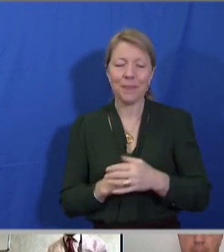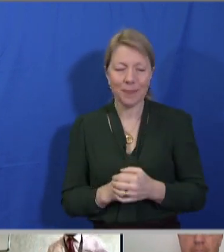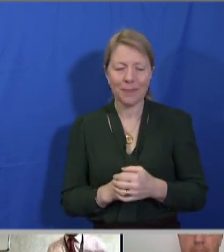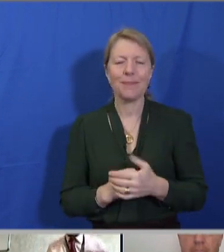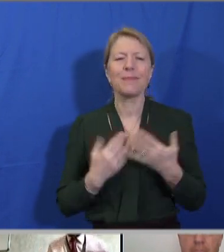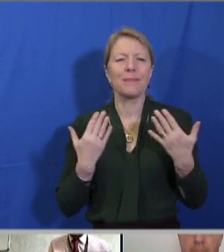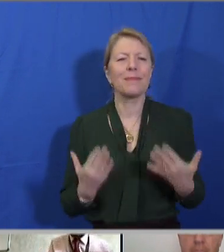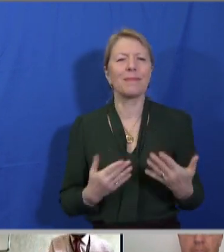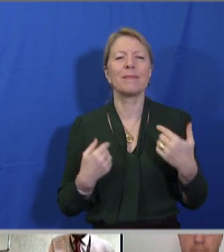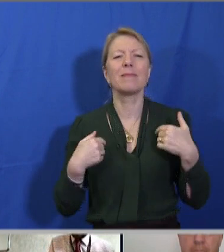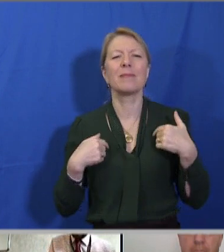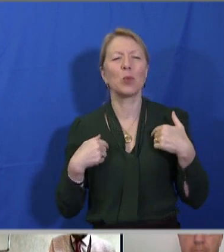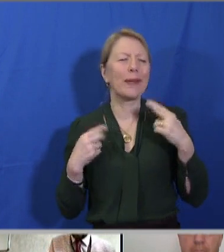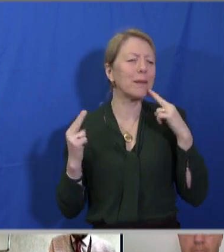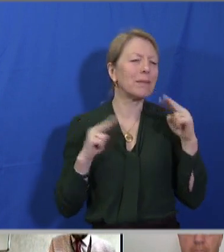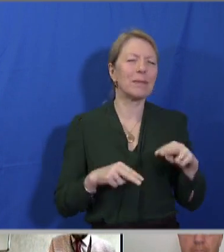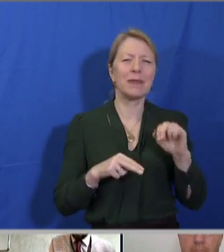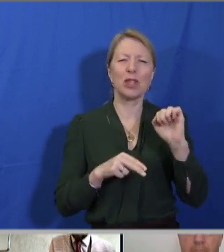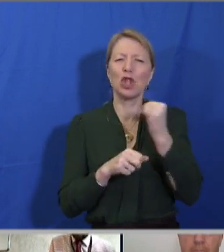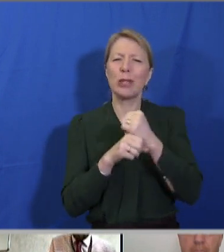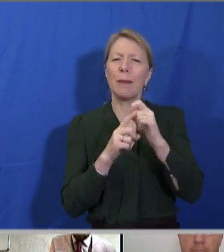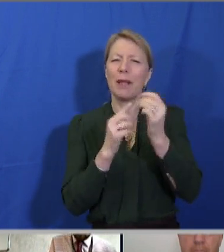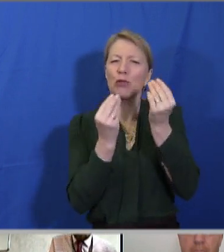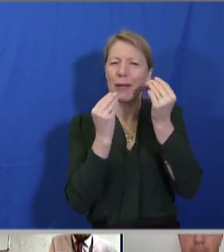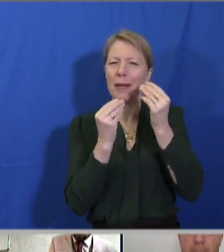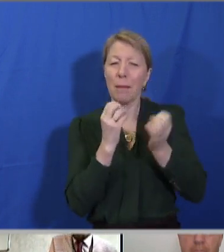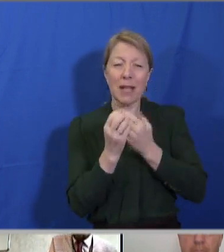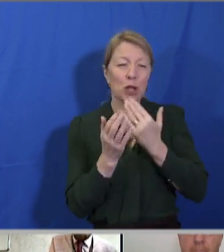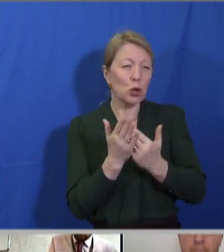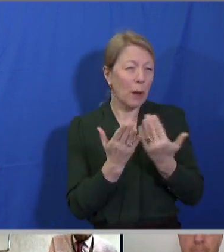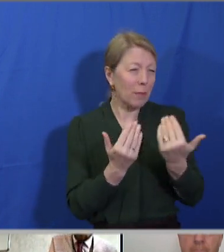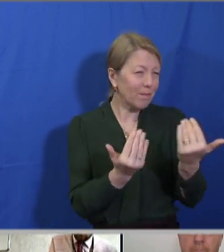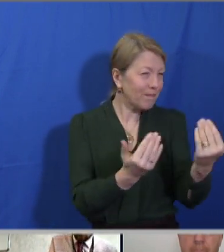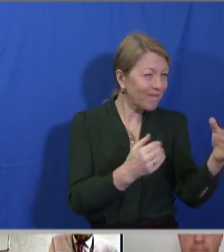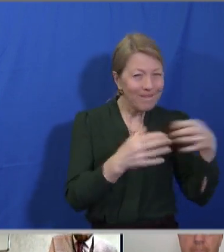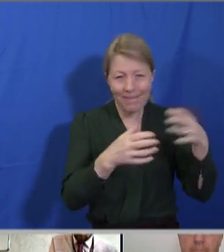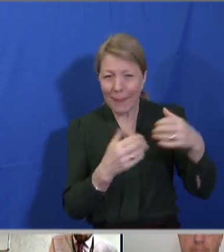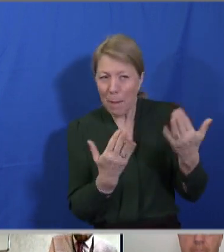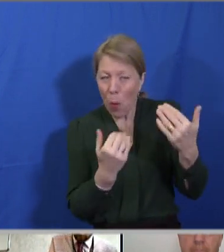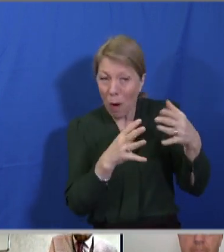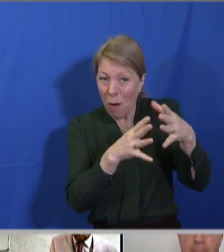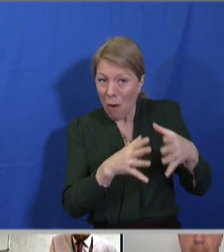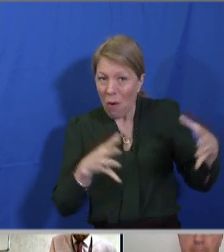places that's required to make sure that we do have the right numbers going forward. I mean, that work is not yet complete, but